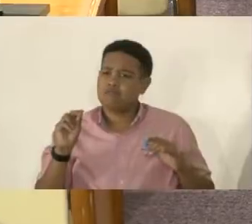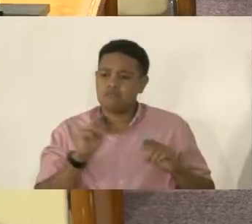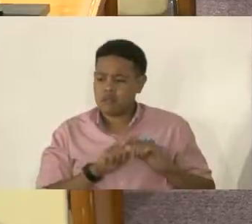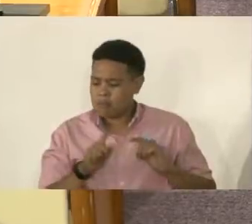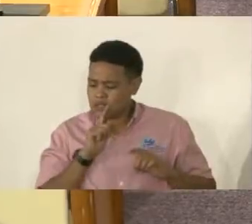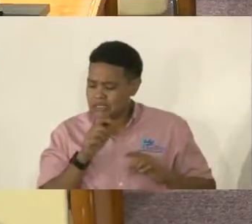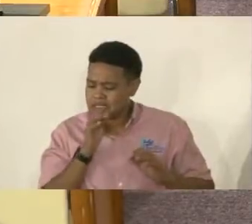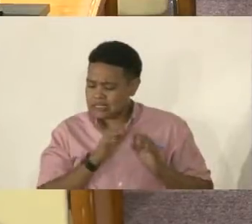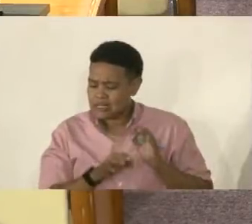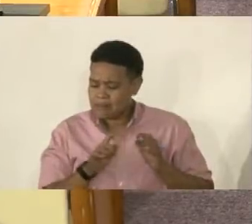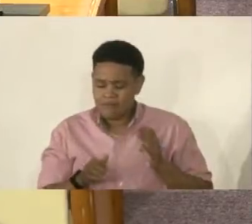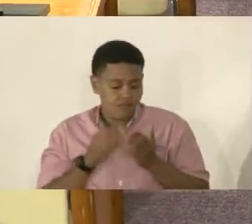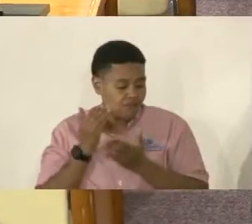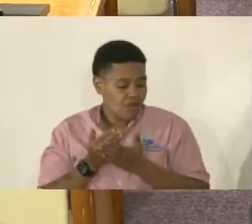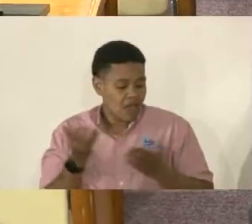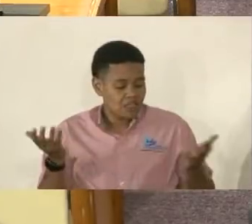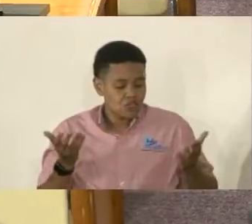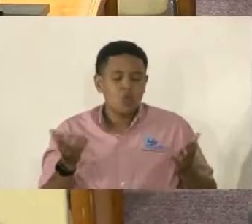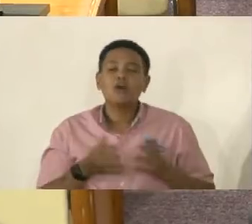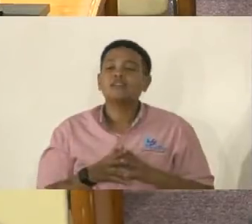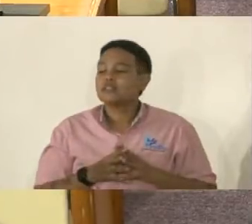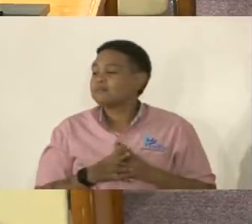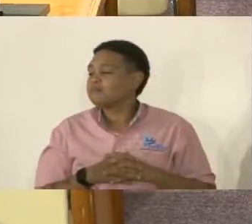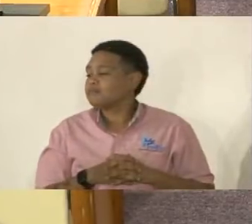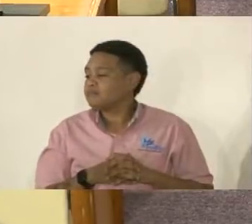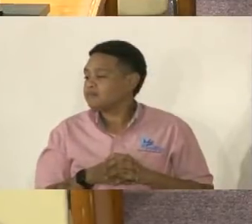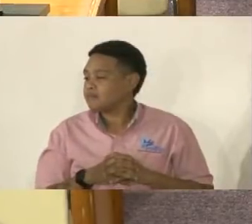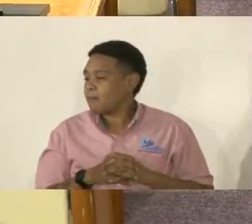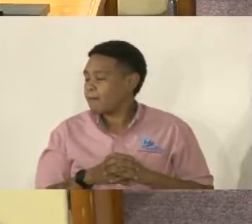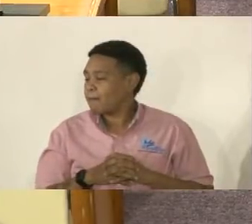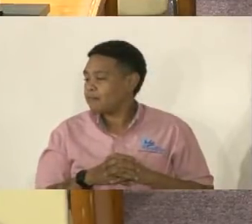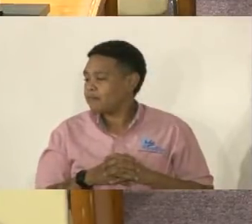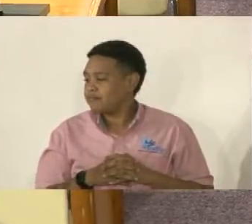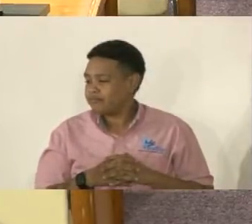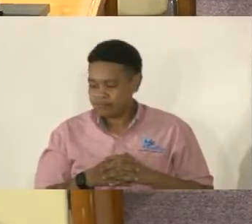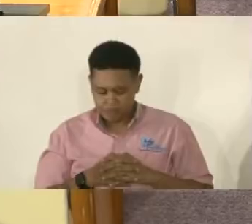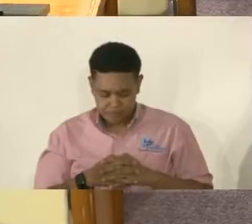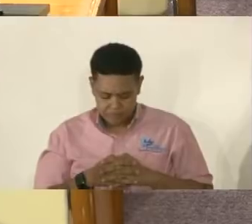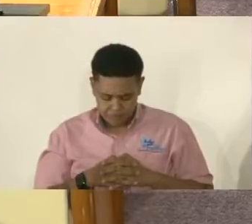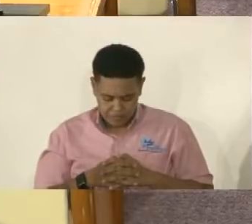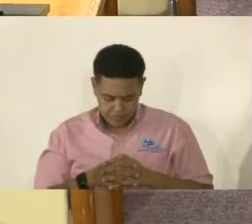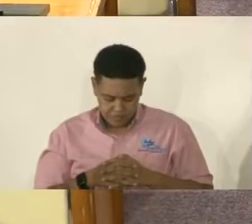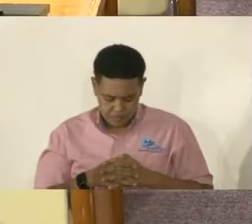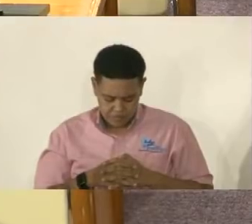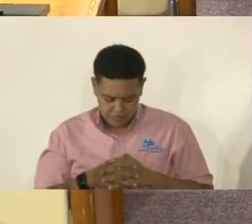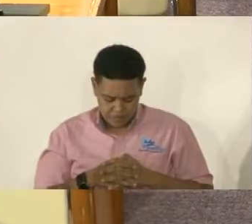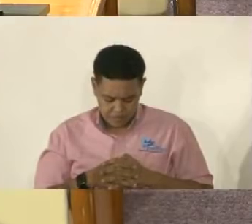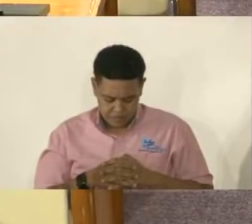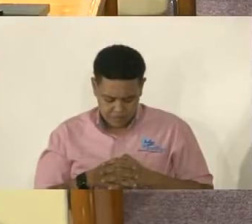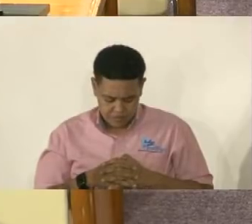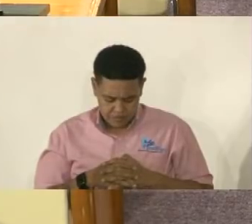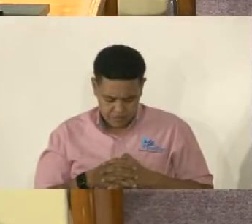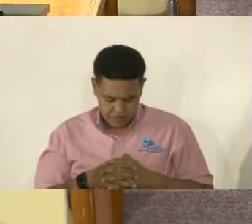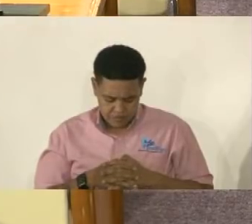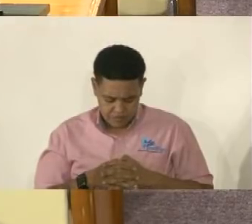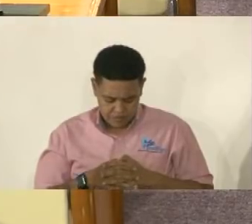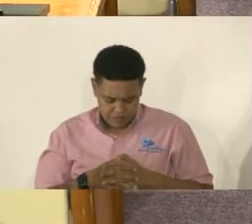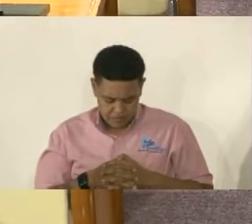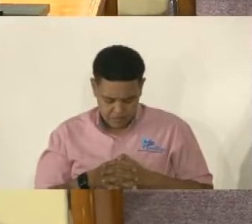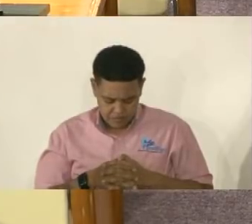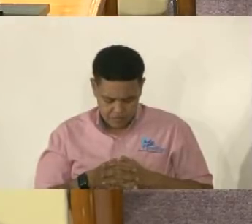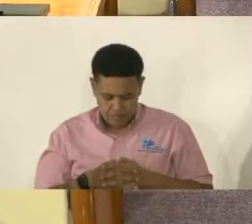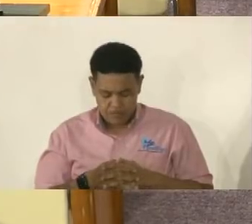the simple fact, Mr. President, is that between 1999